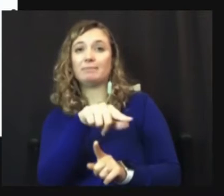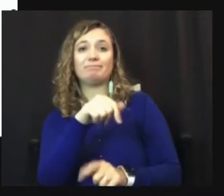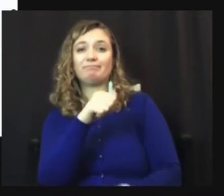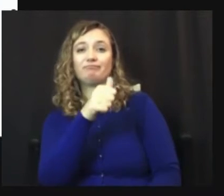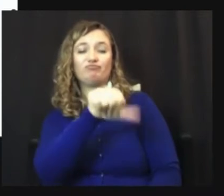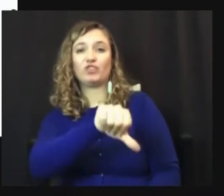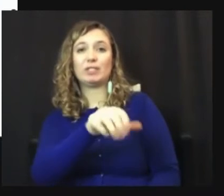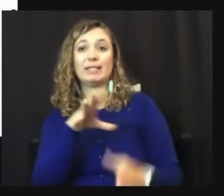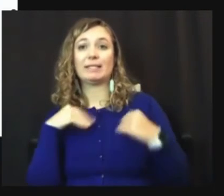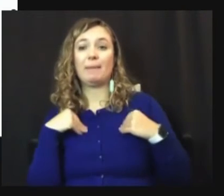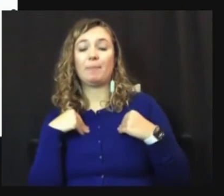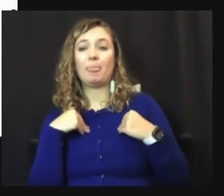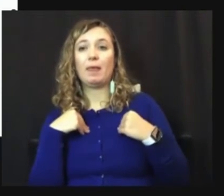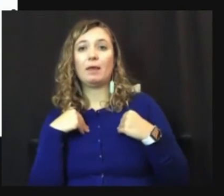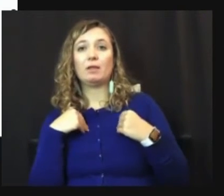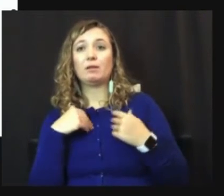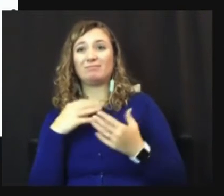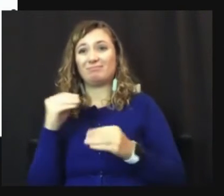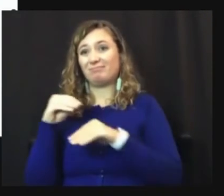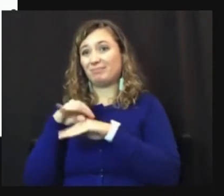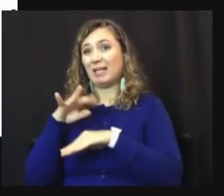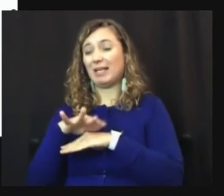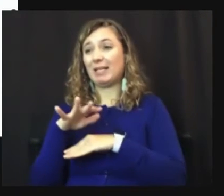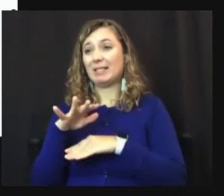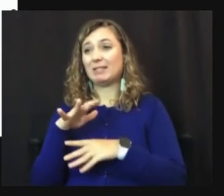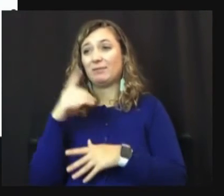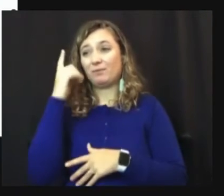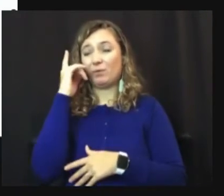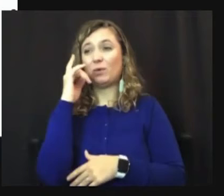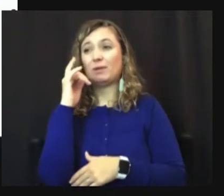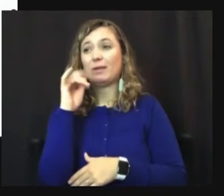who want to actively stop their child's stimming?